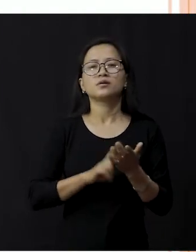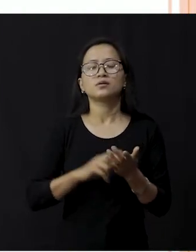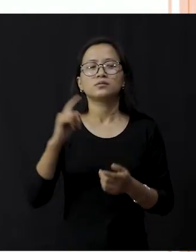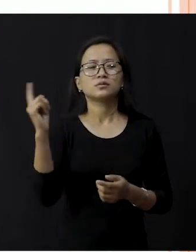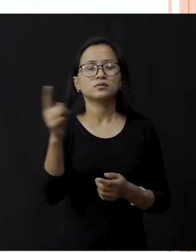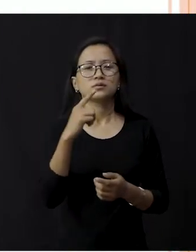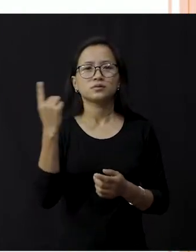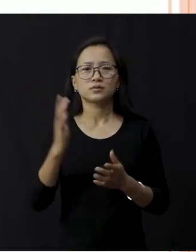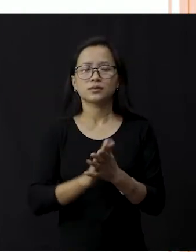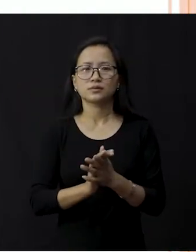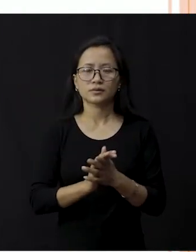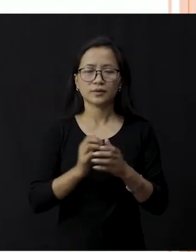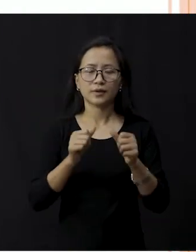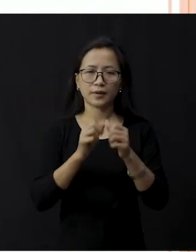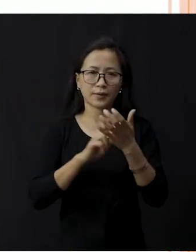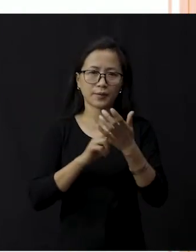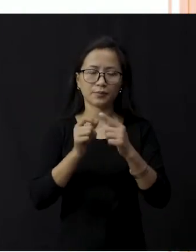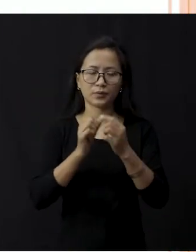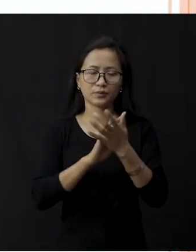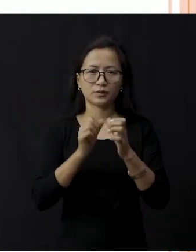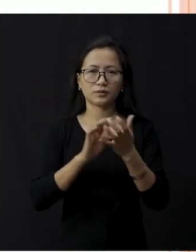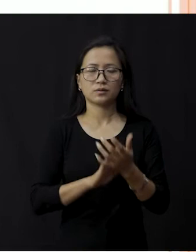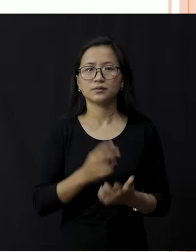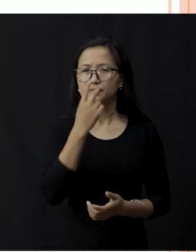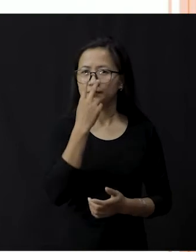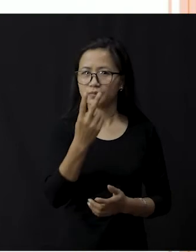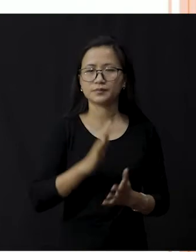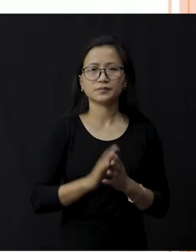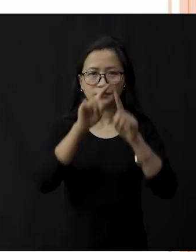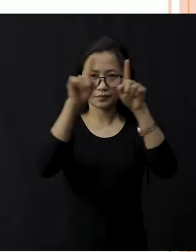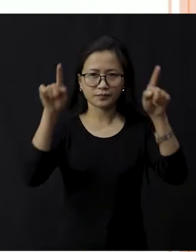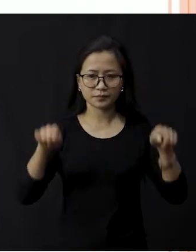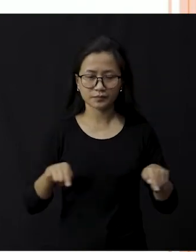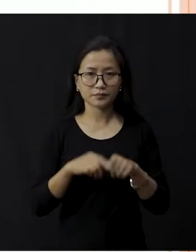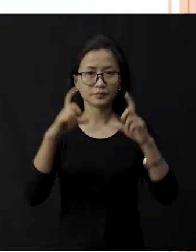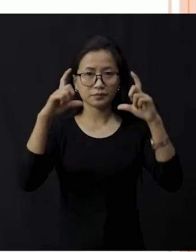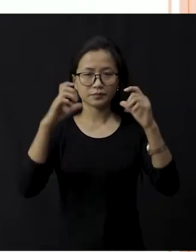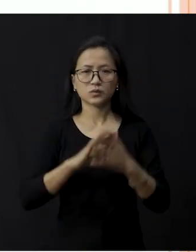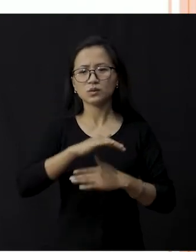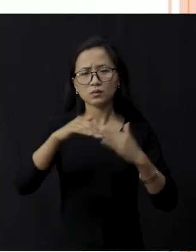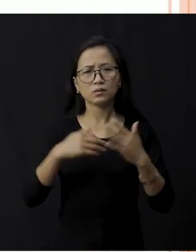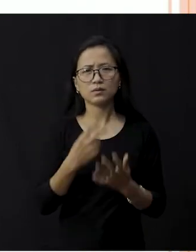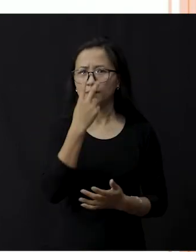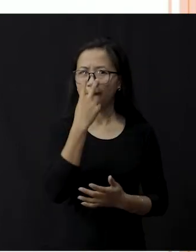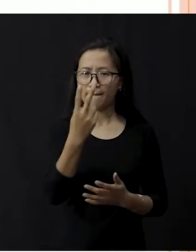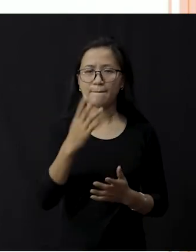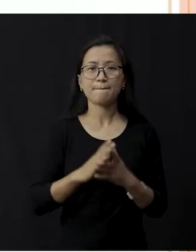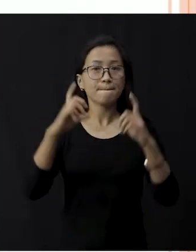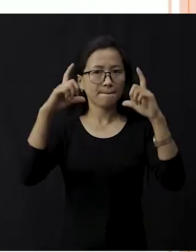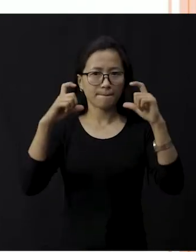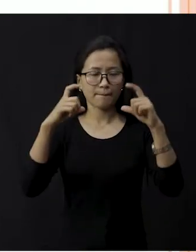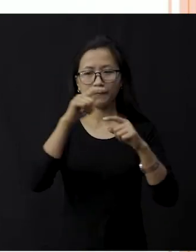I want all of you to look into the picture very thoroughly. I want all of you to look into the